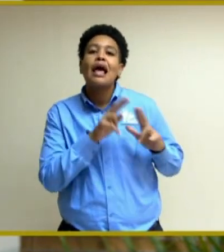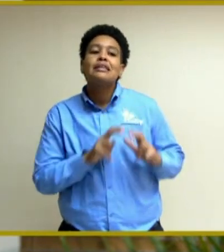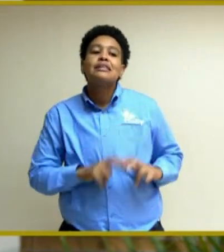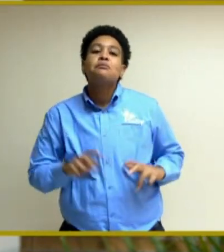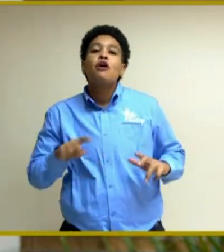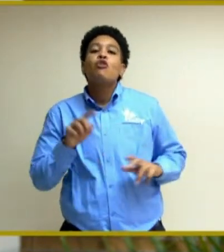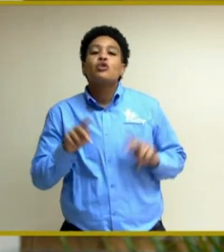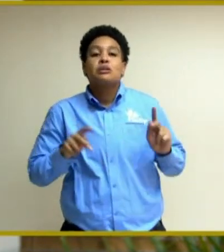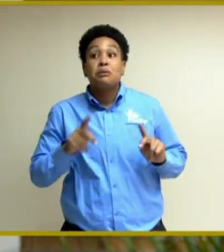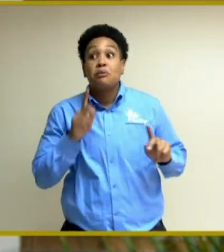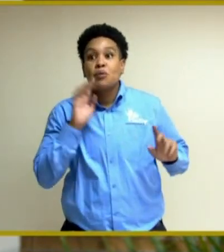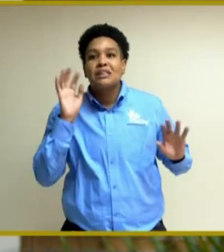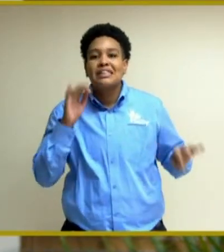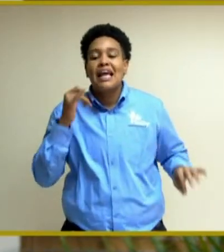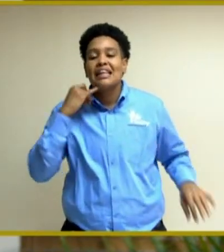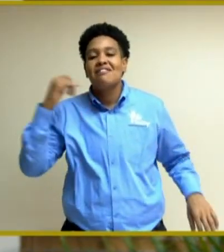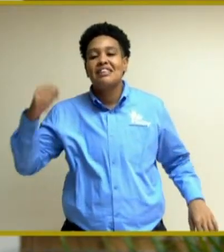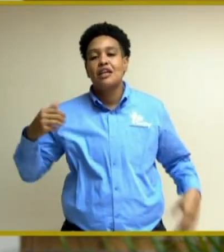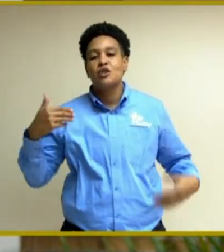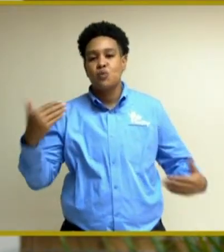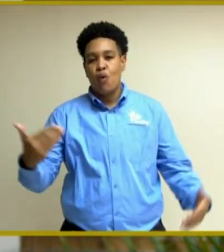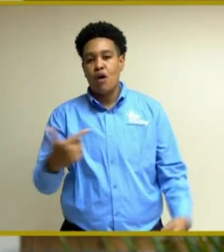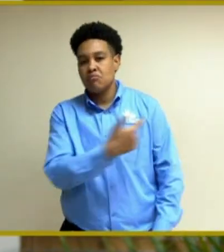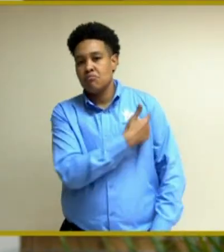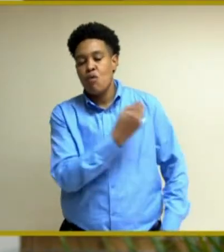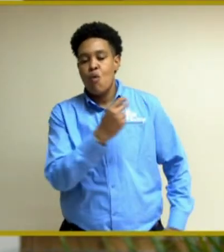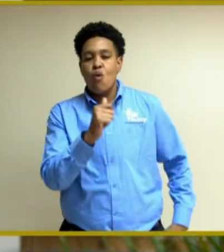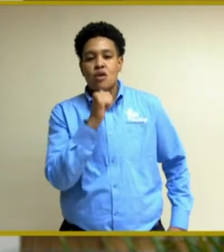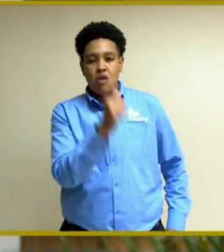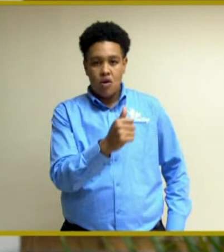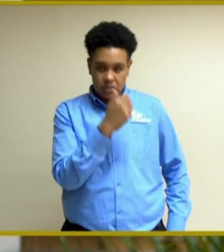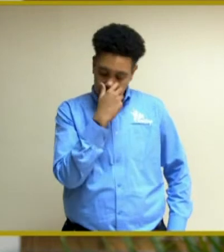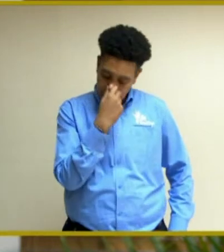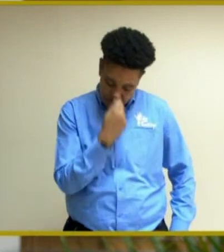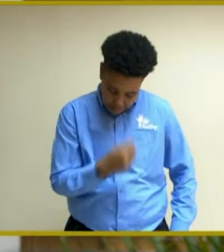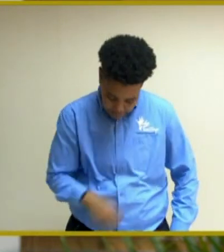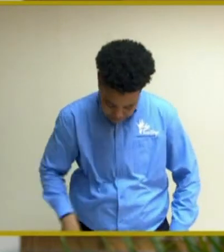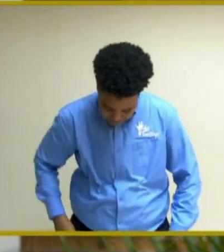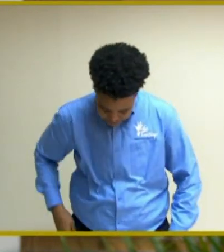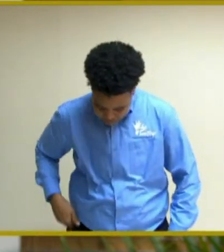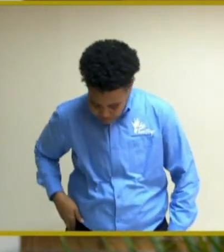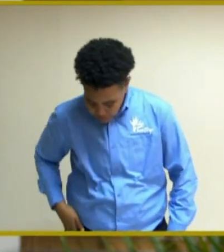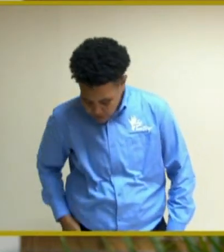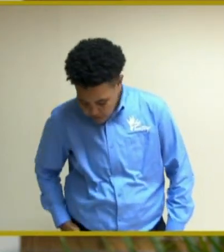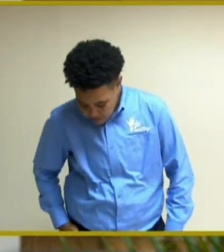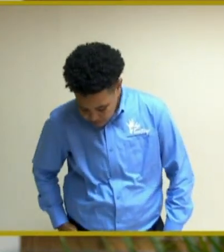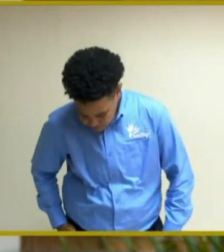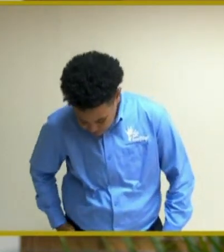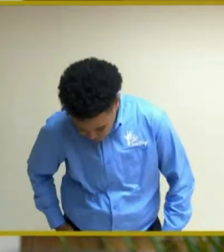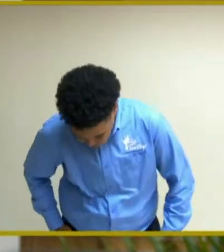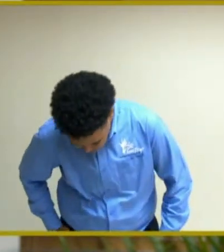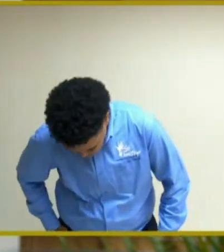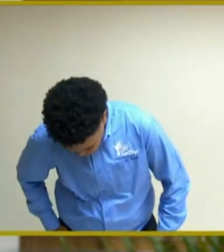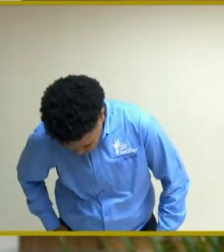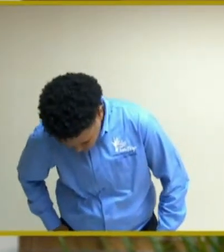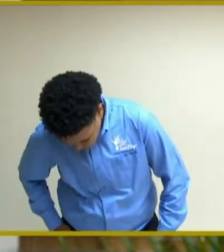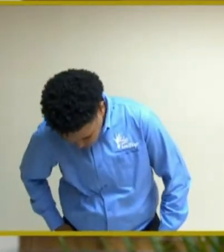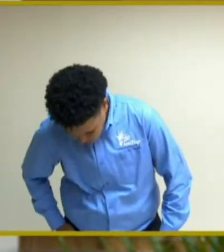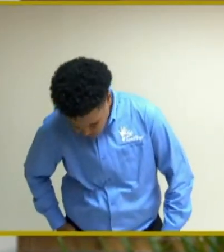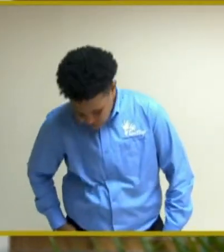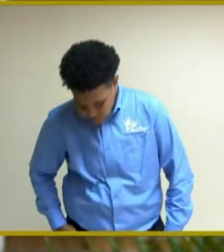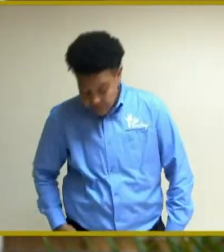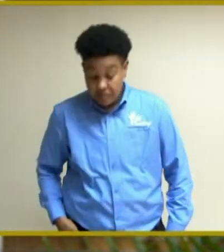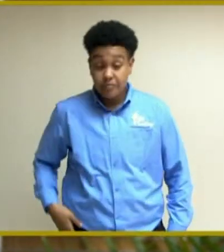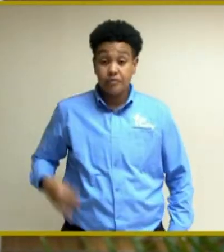those persons before we administer the vaccine to them. So if, for example, we